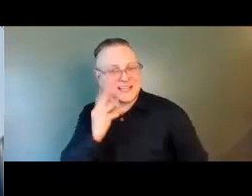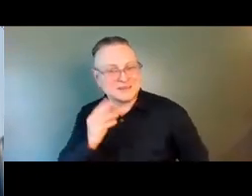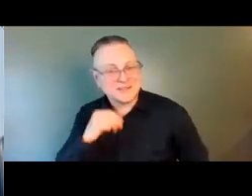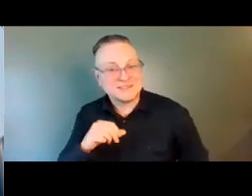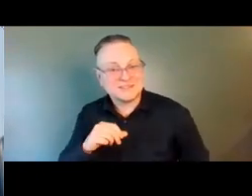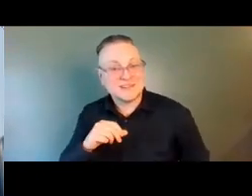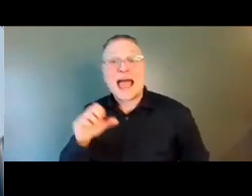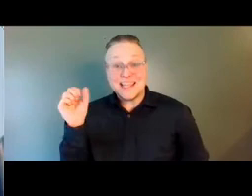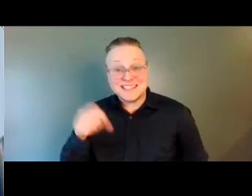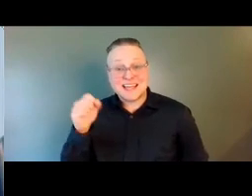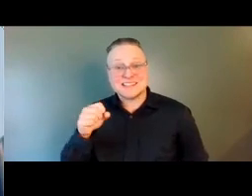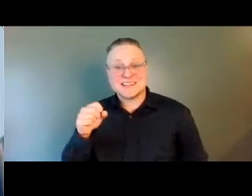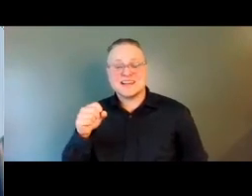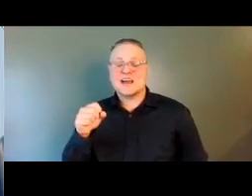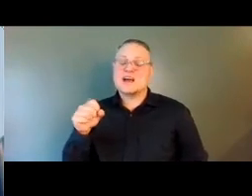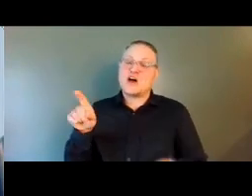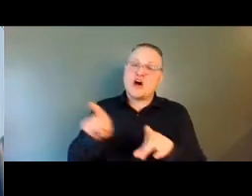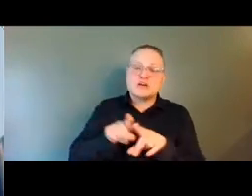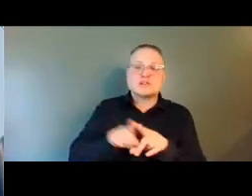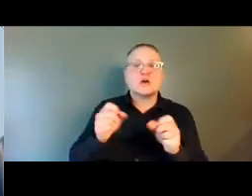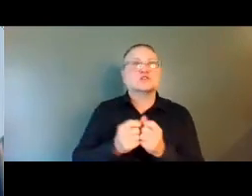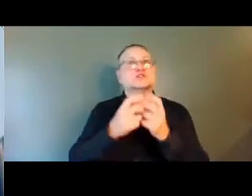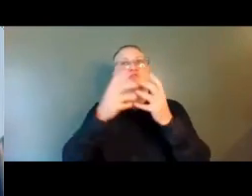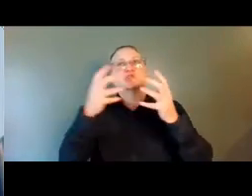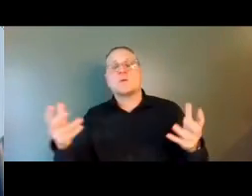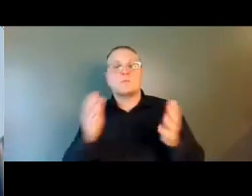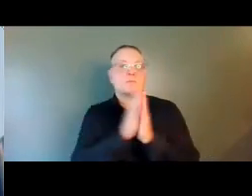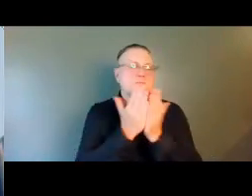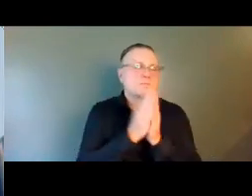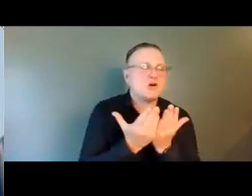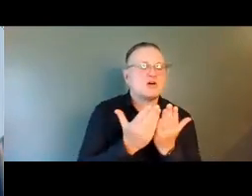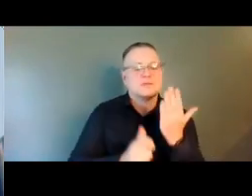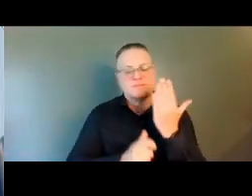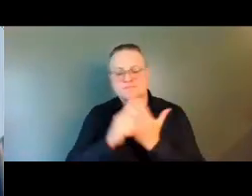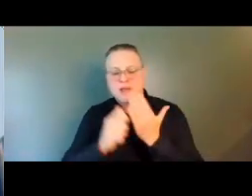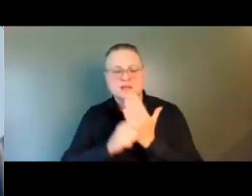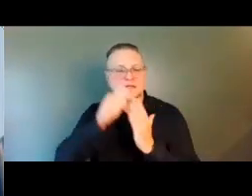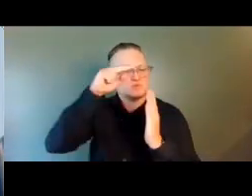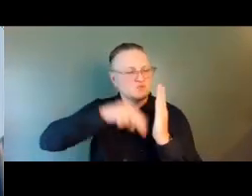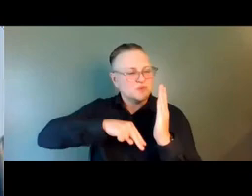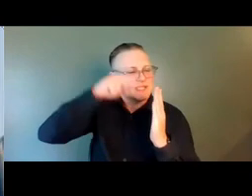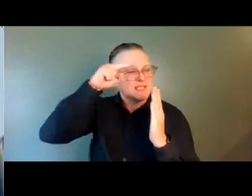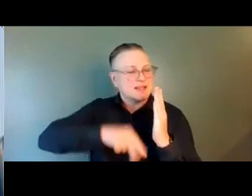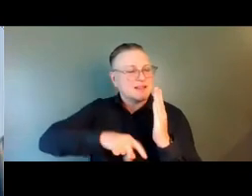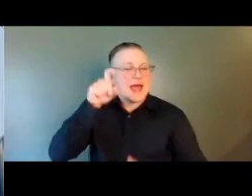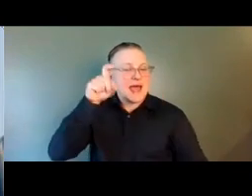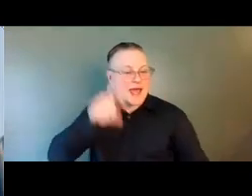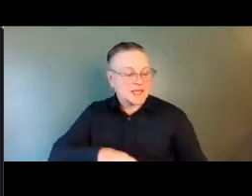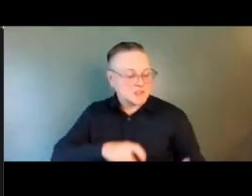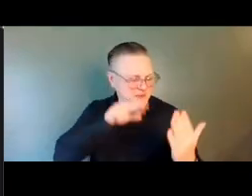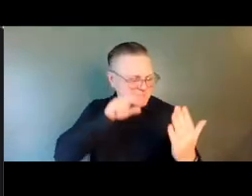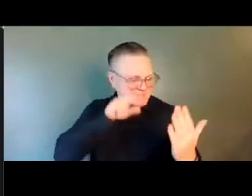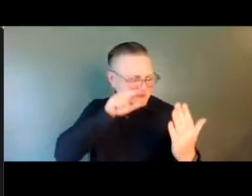a tremendous amount of reading and print document that needed to be